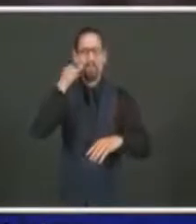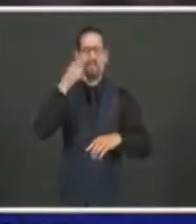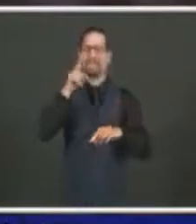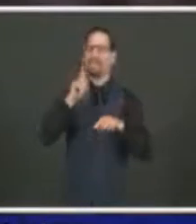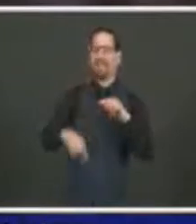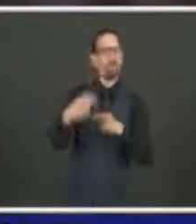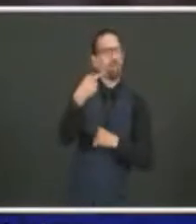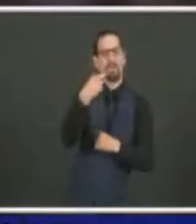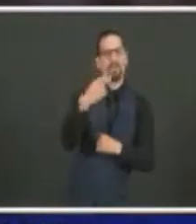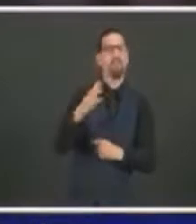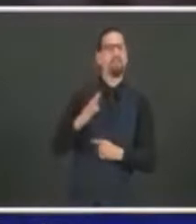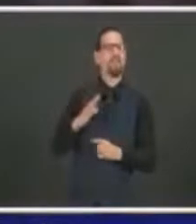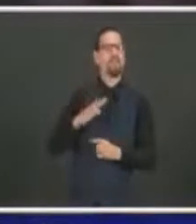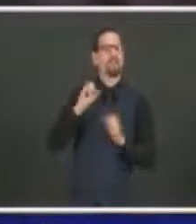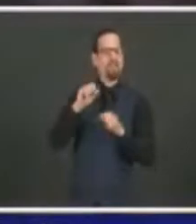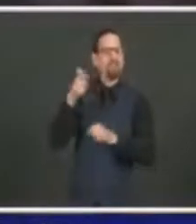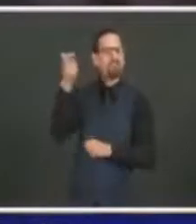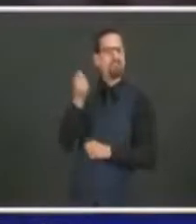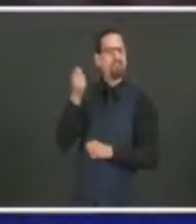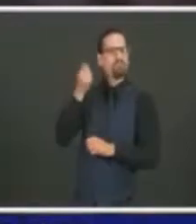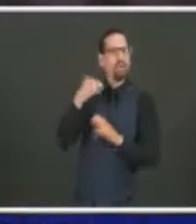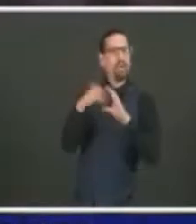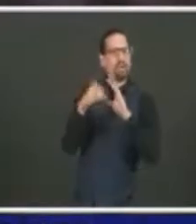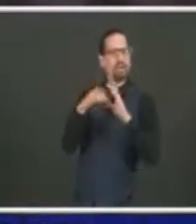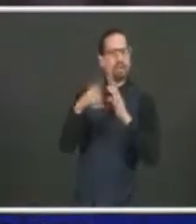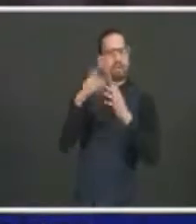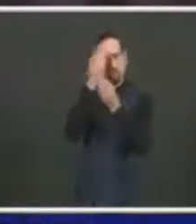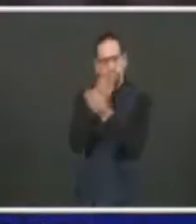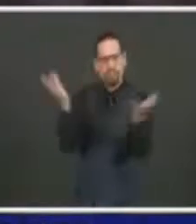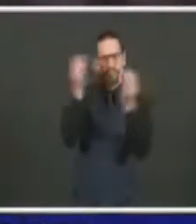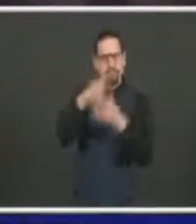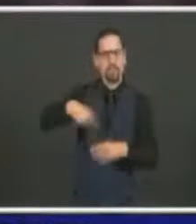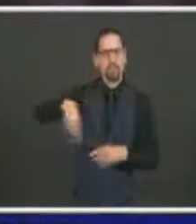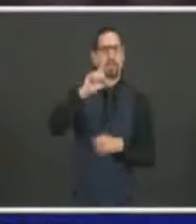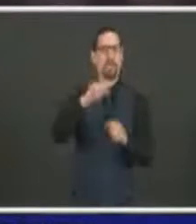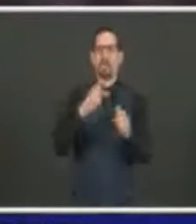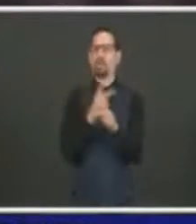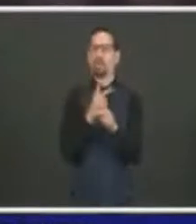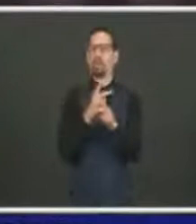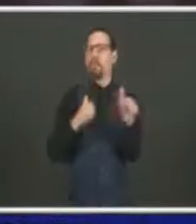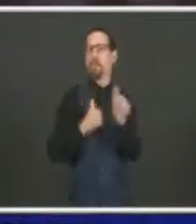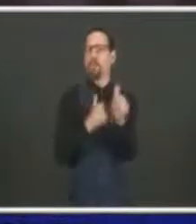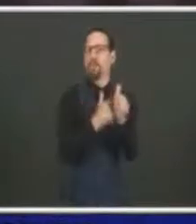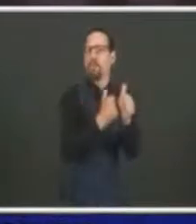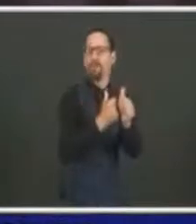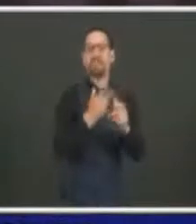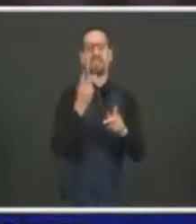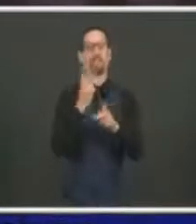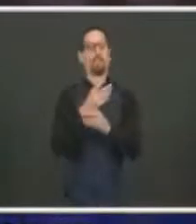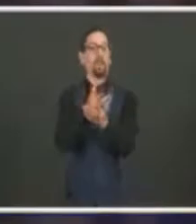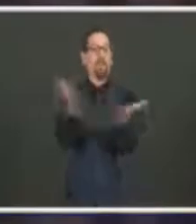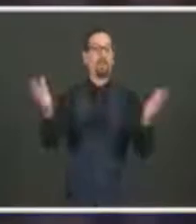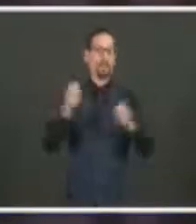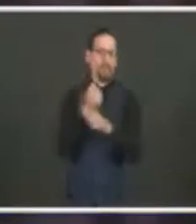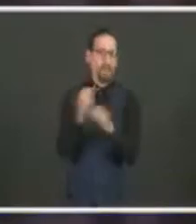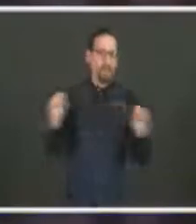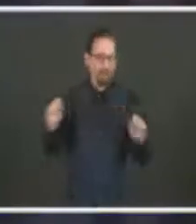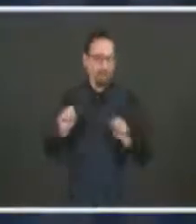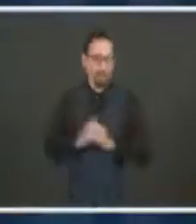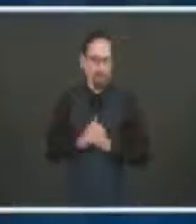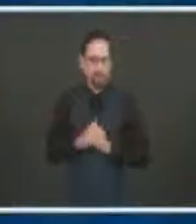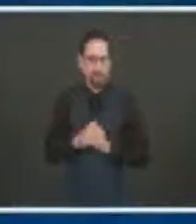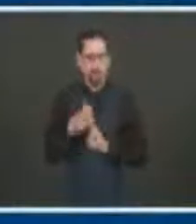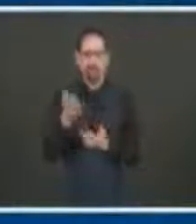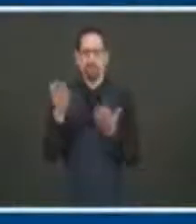can so you can keep yourselves and your family and your employees safe. We'll begin today, as we always do. I'd ask you to please